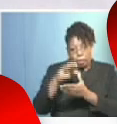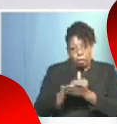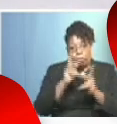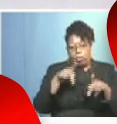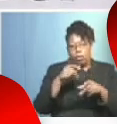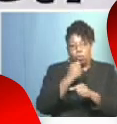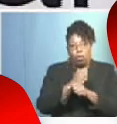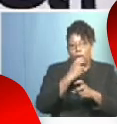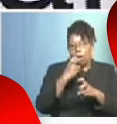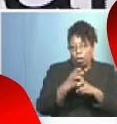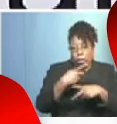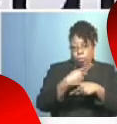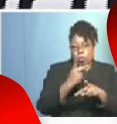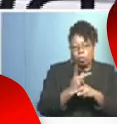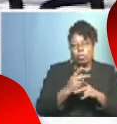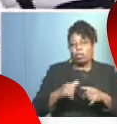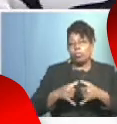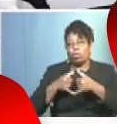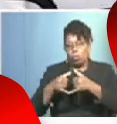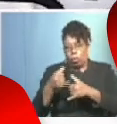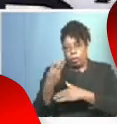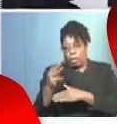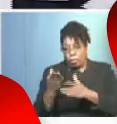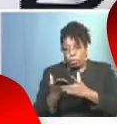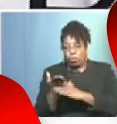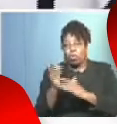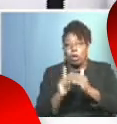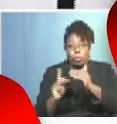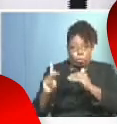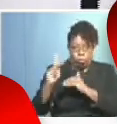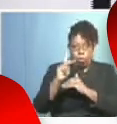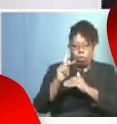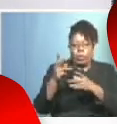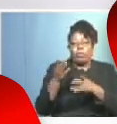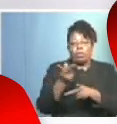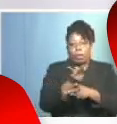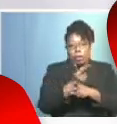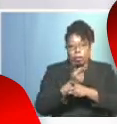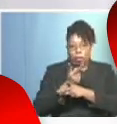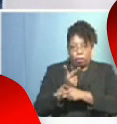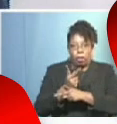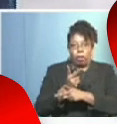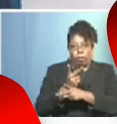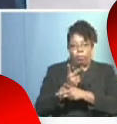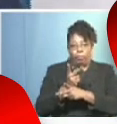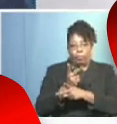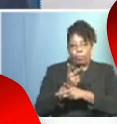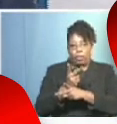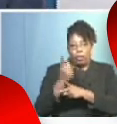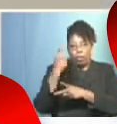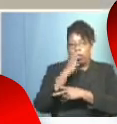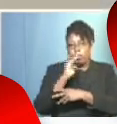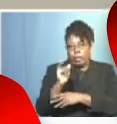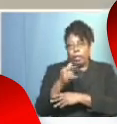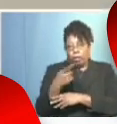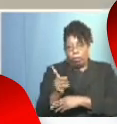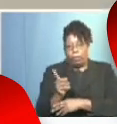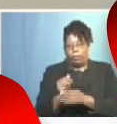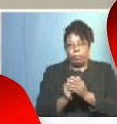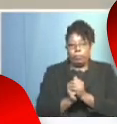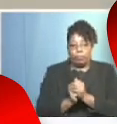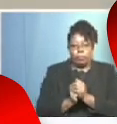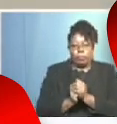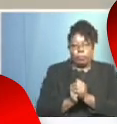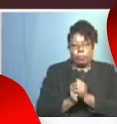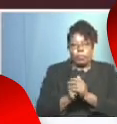produced, one way of rewarding them is through promotion. And we have to take care of the welfare, the well-being of these officers.